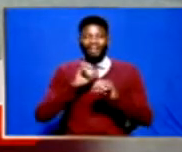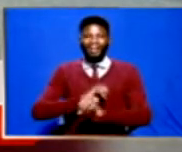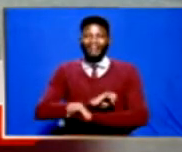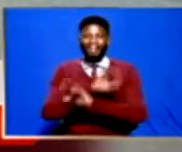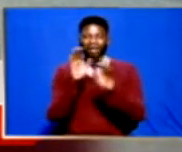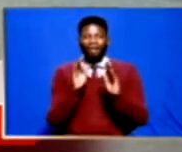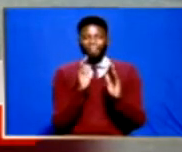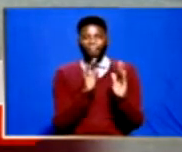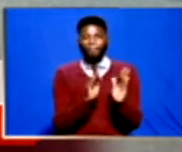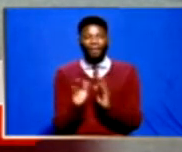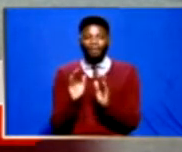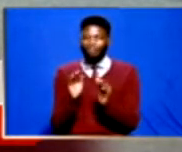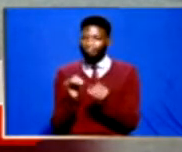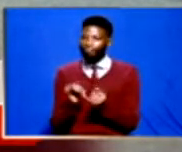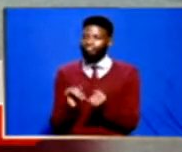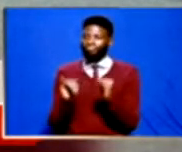trying